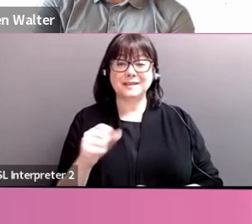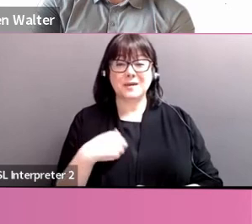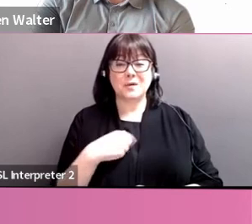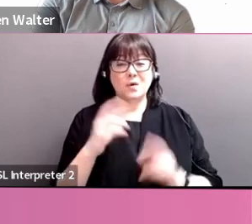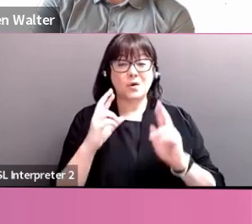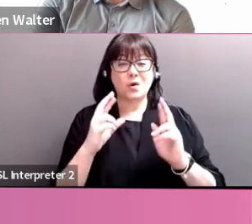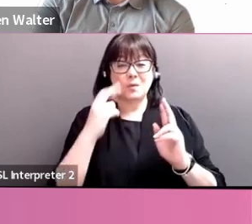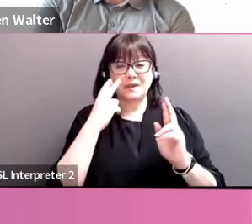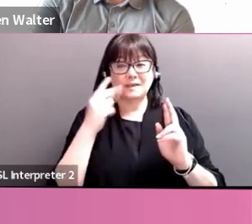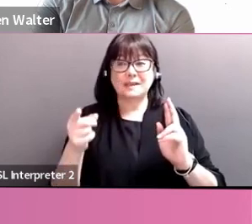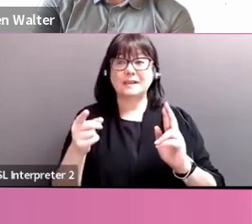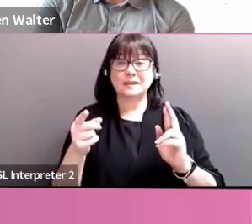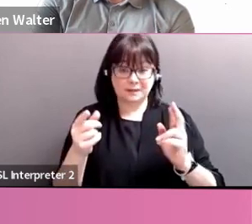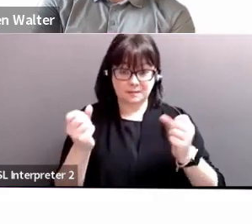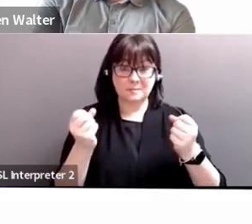coming days here.